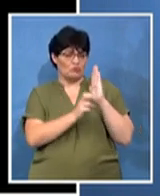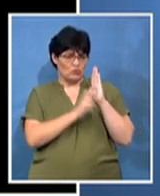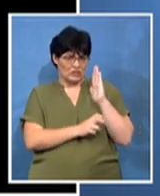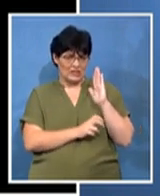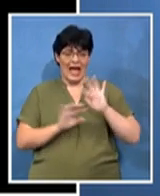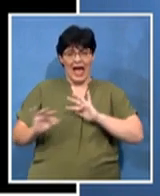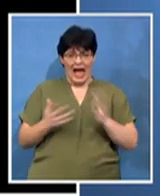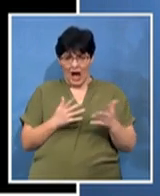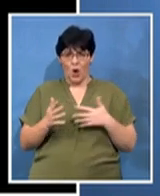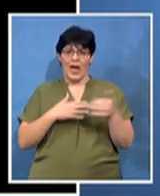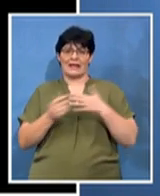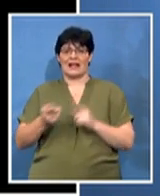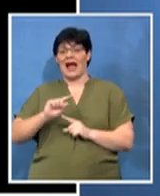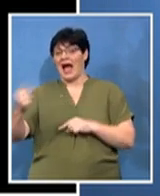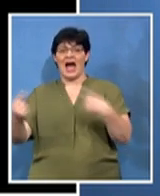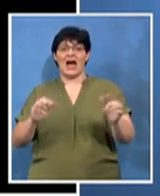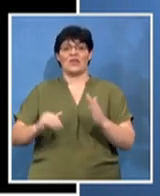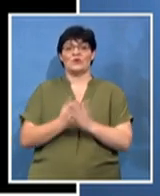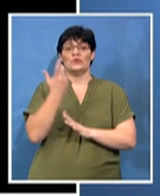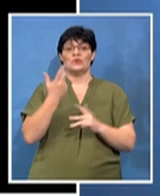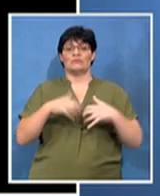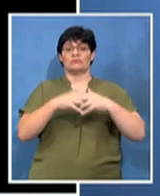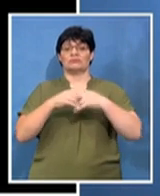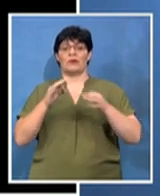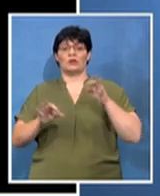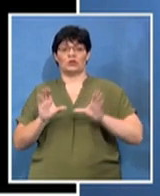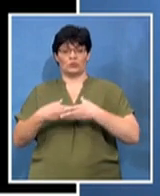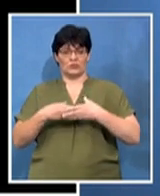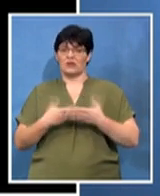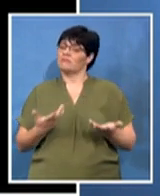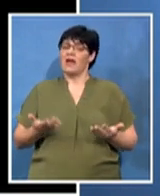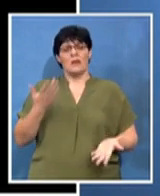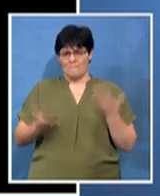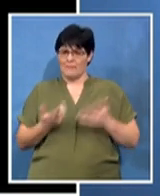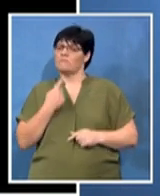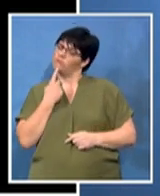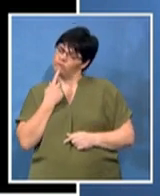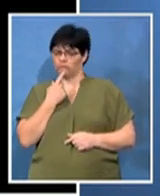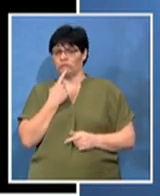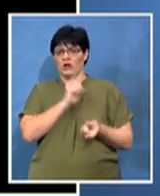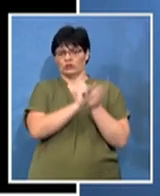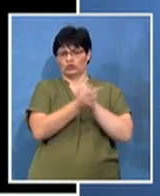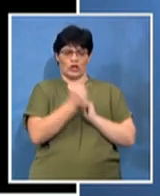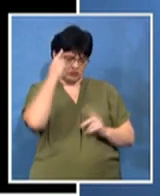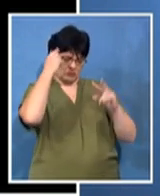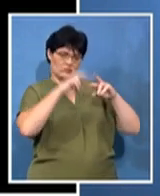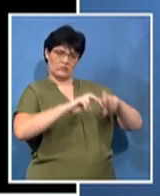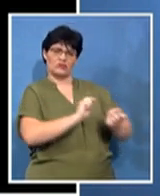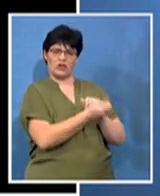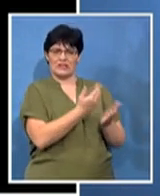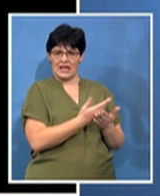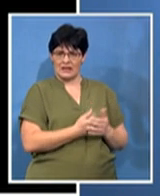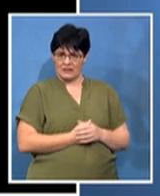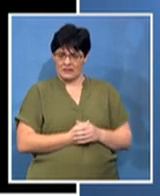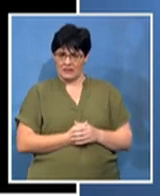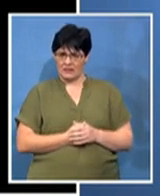political parties in the past, perhaps we will take that on account and be able to do that. But this now, what we are fighting is really on a